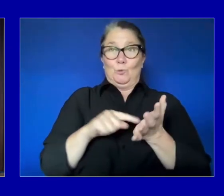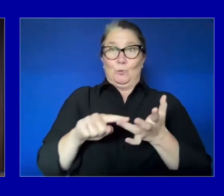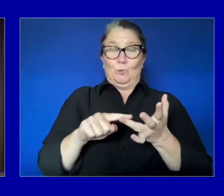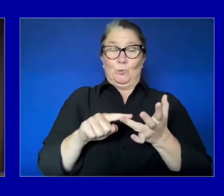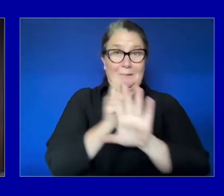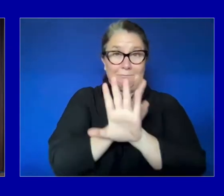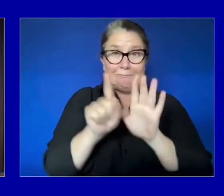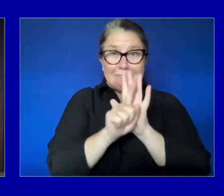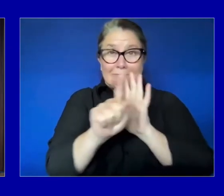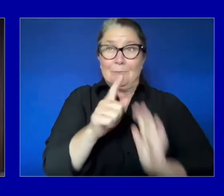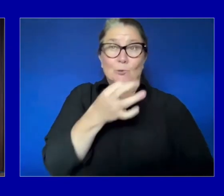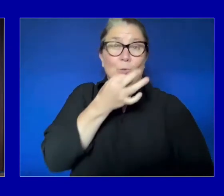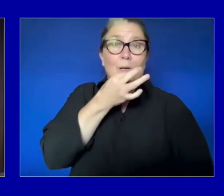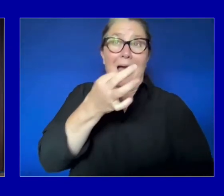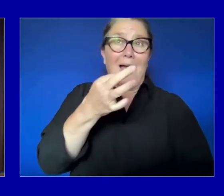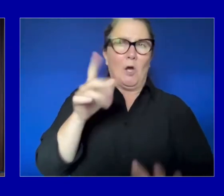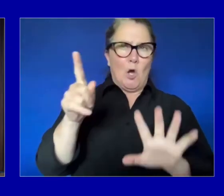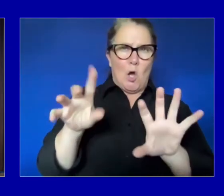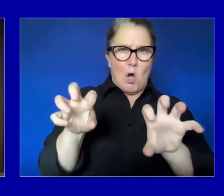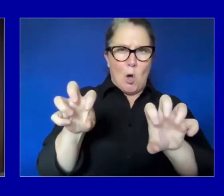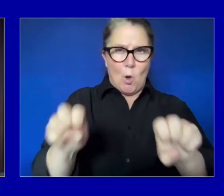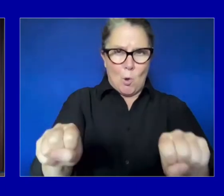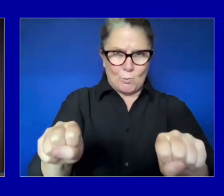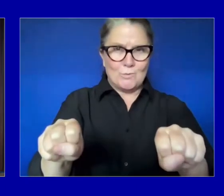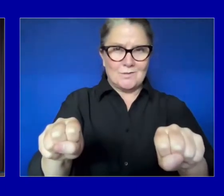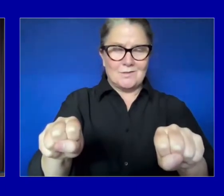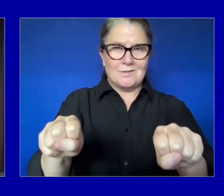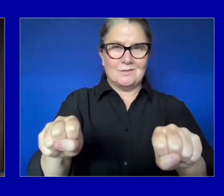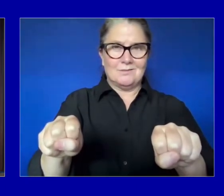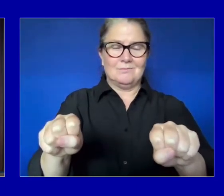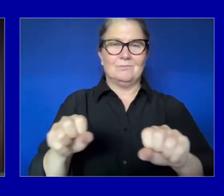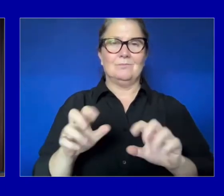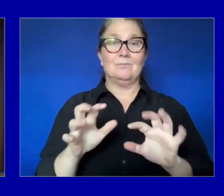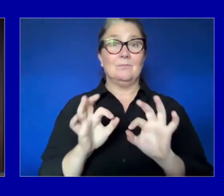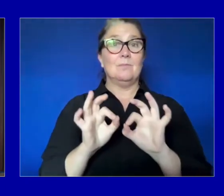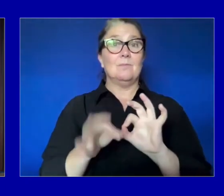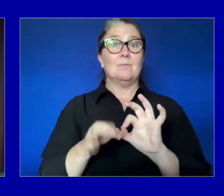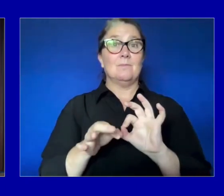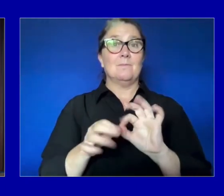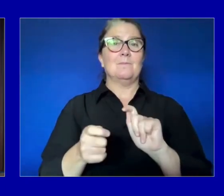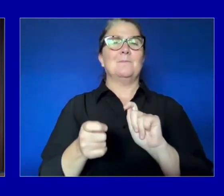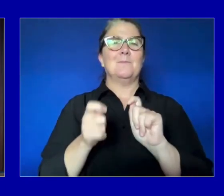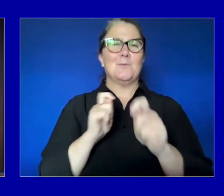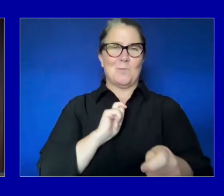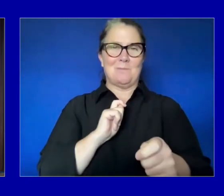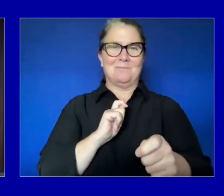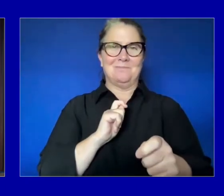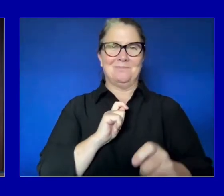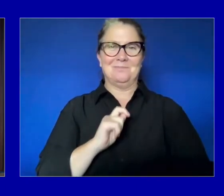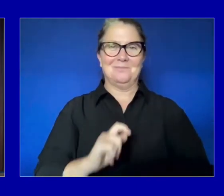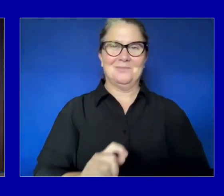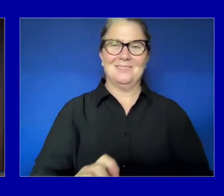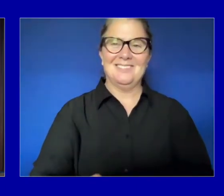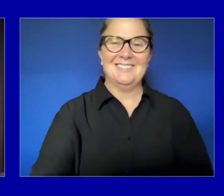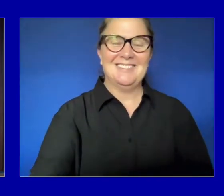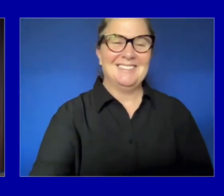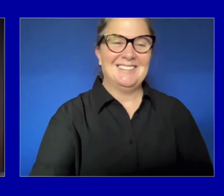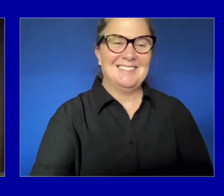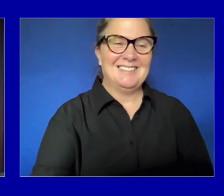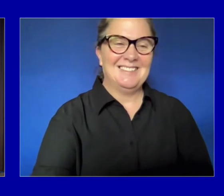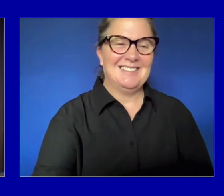really important. And, um, I know there's lots of researchers in the room and we think about these tight timeframes of research and getting things done